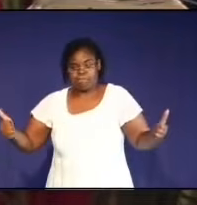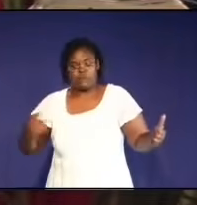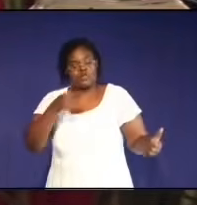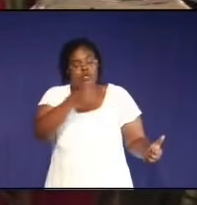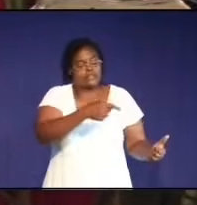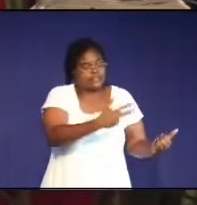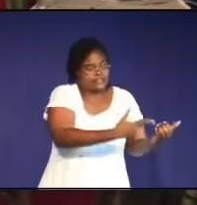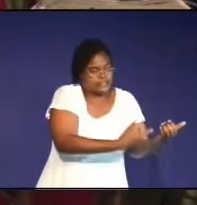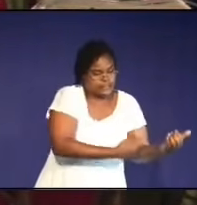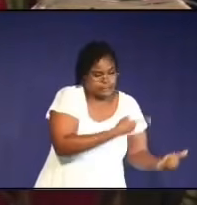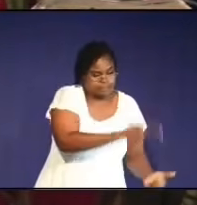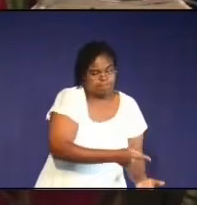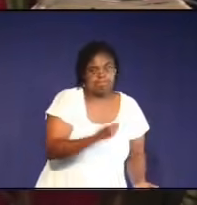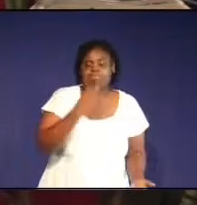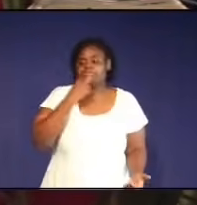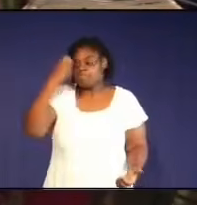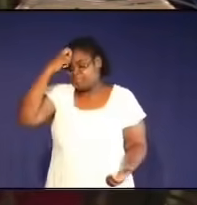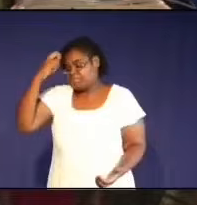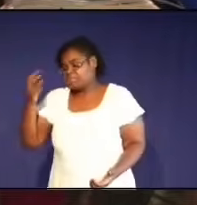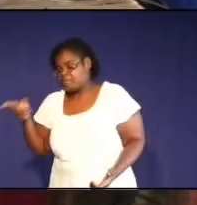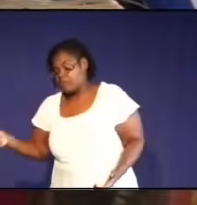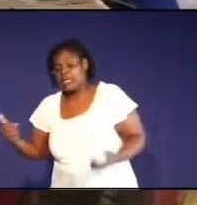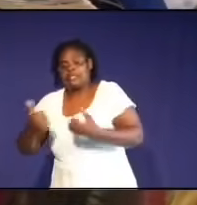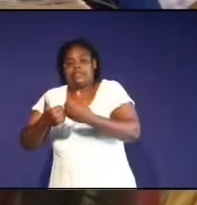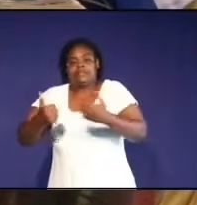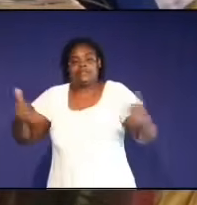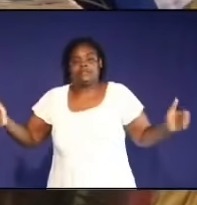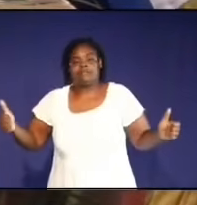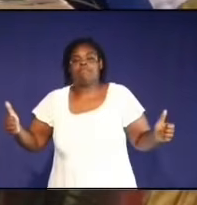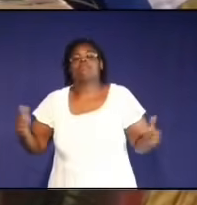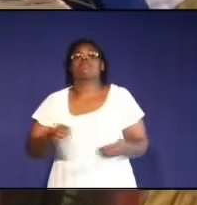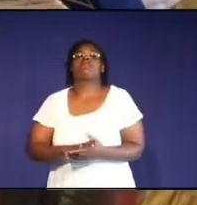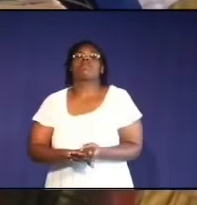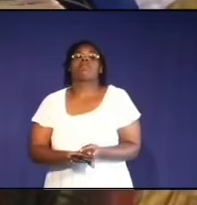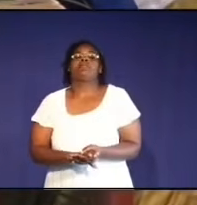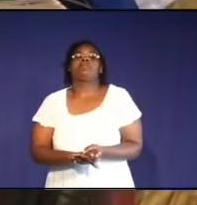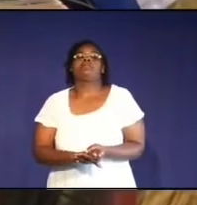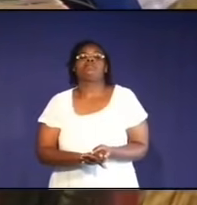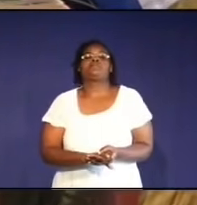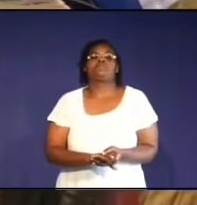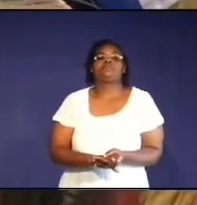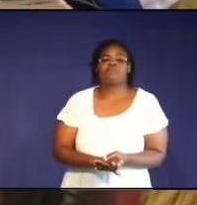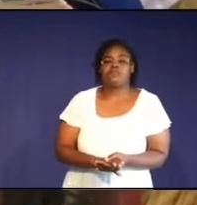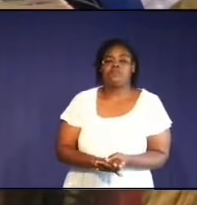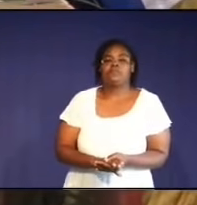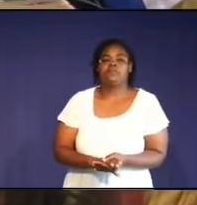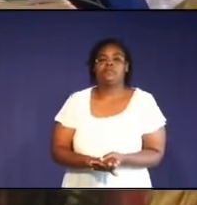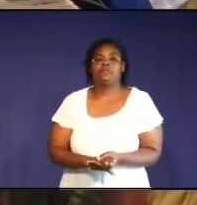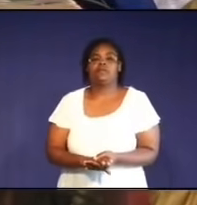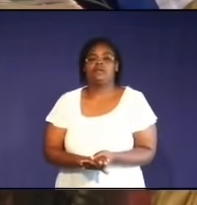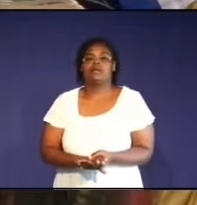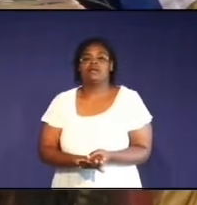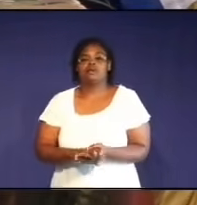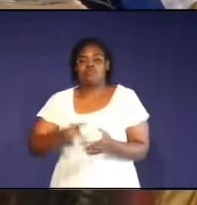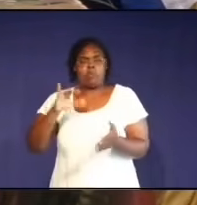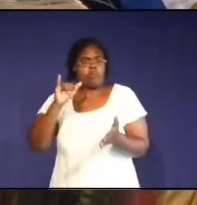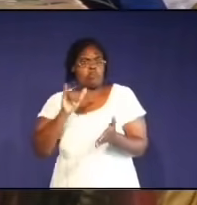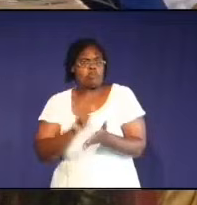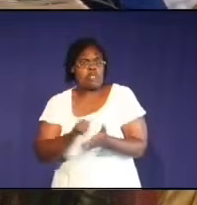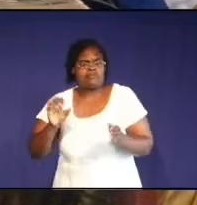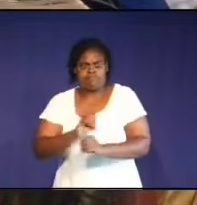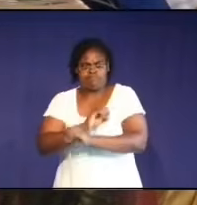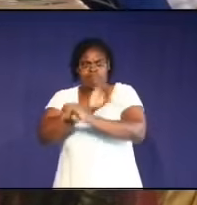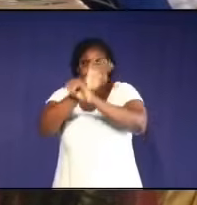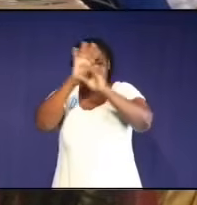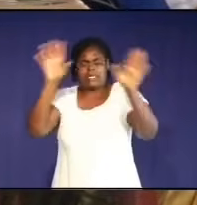interposition, the separation is clear. The seal of the living God and